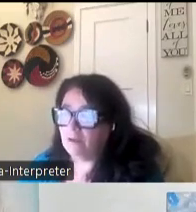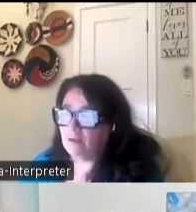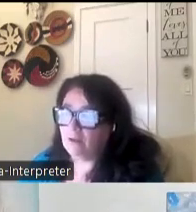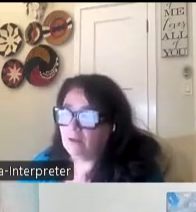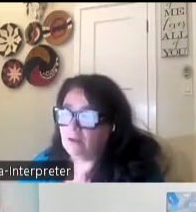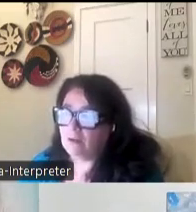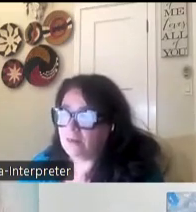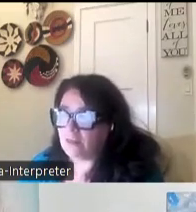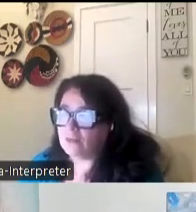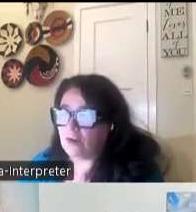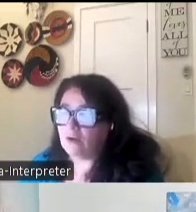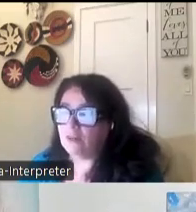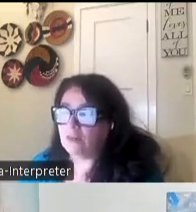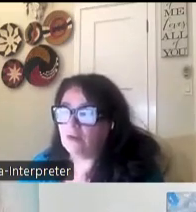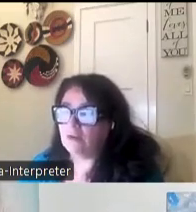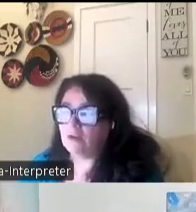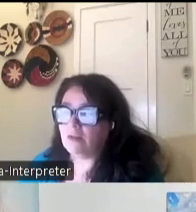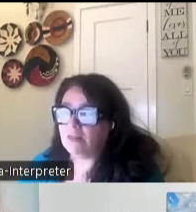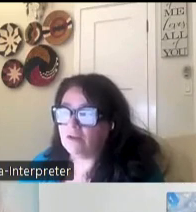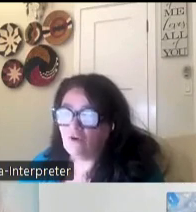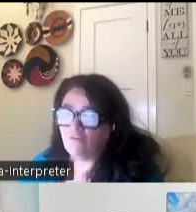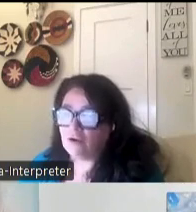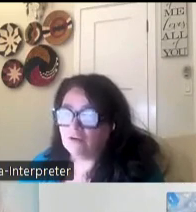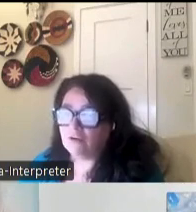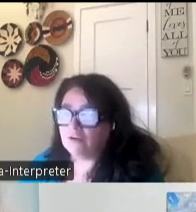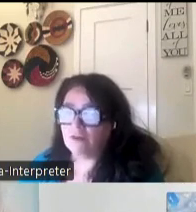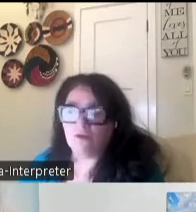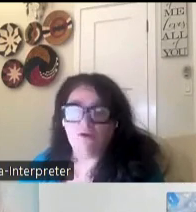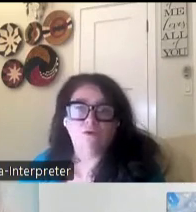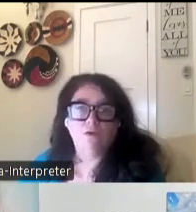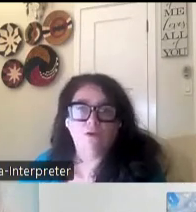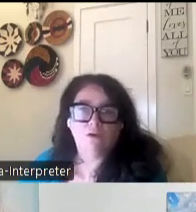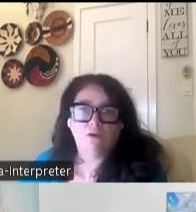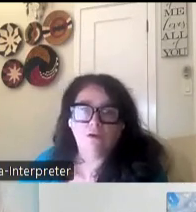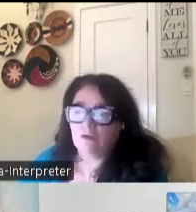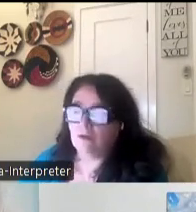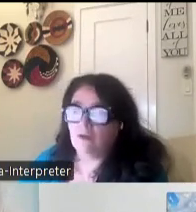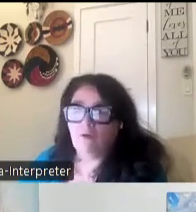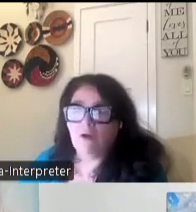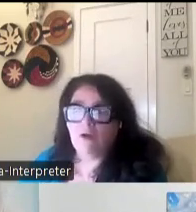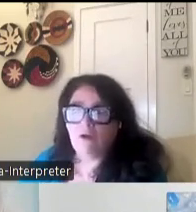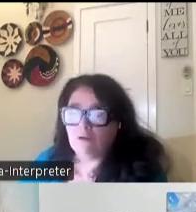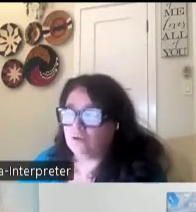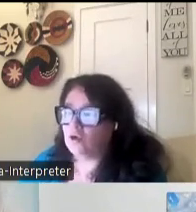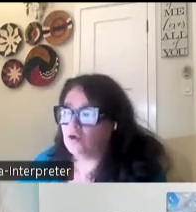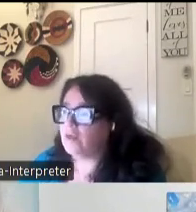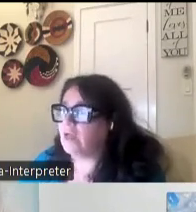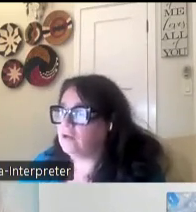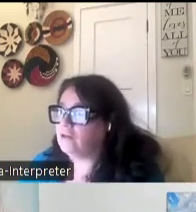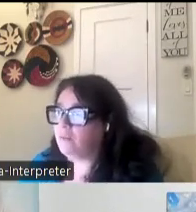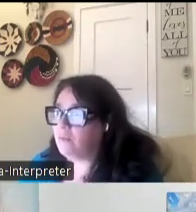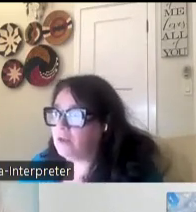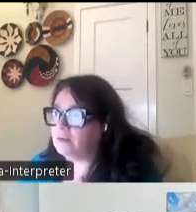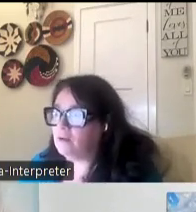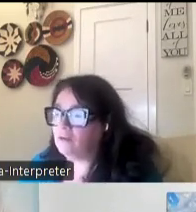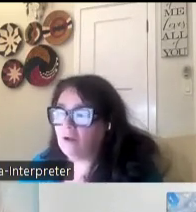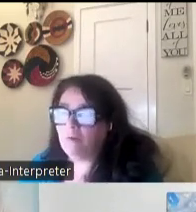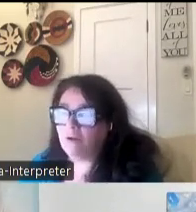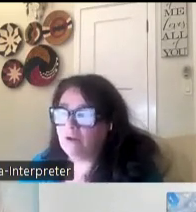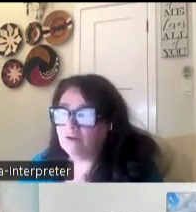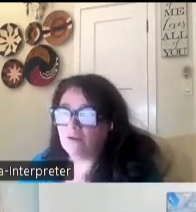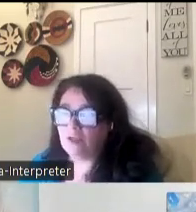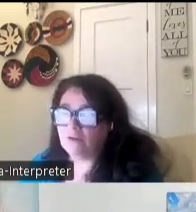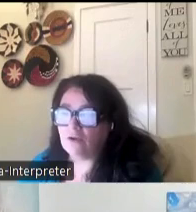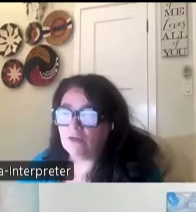Fire. It was not that long thereafter, less than 2 years later, when some of the worst floods in Sonoma County, on the